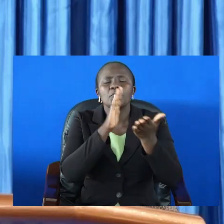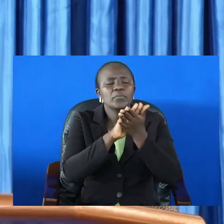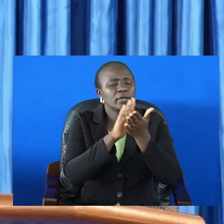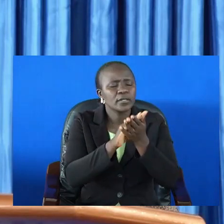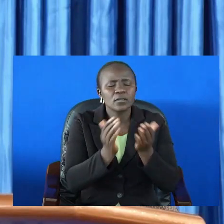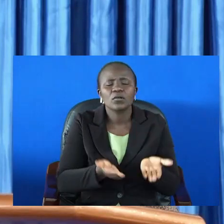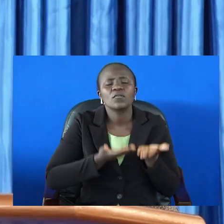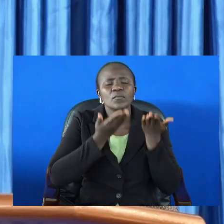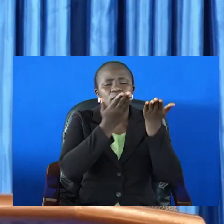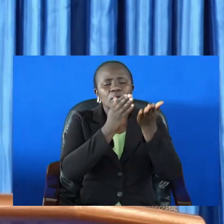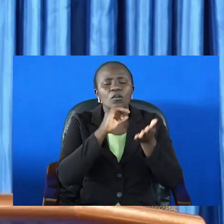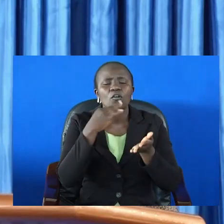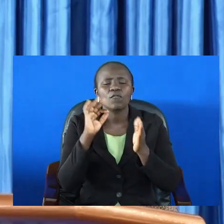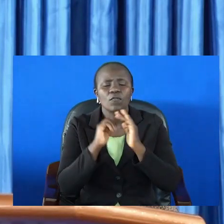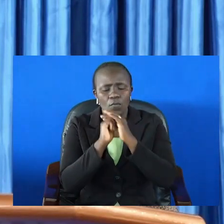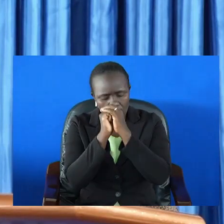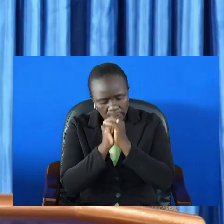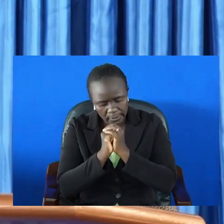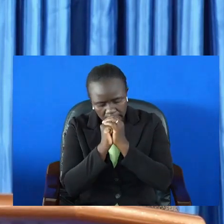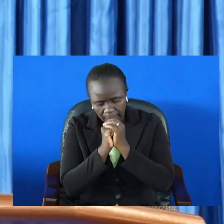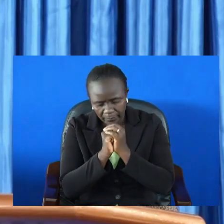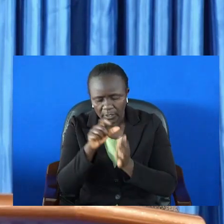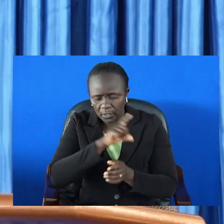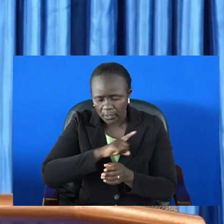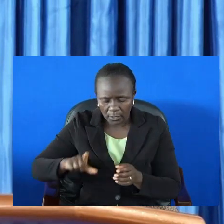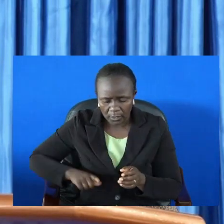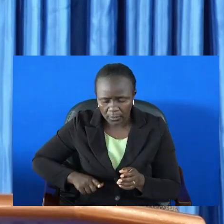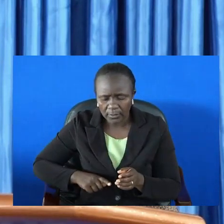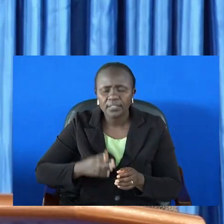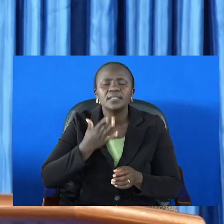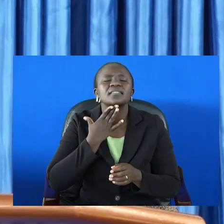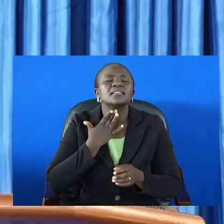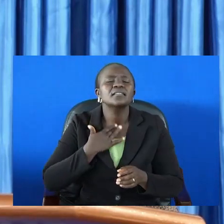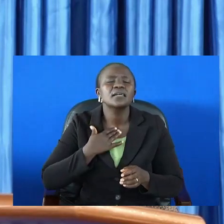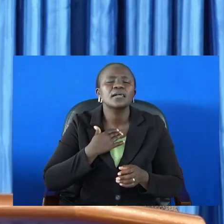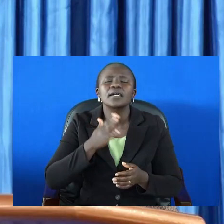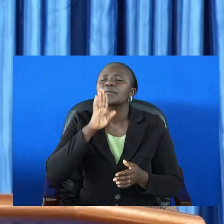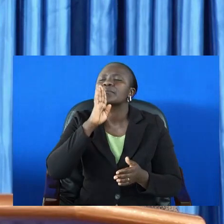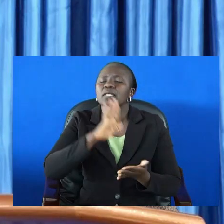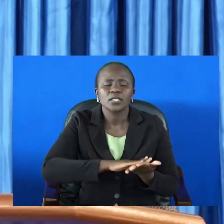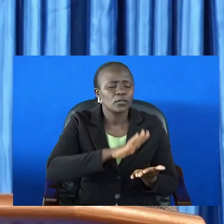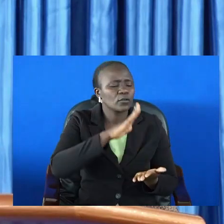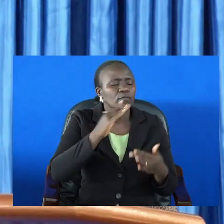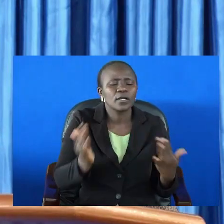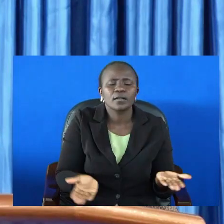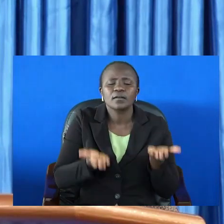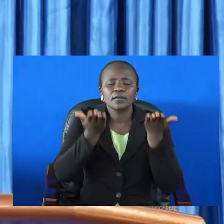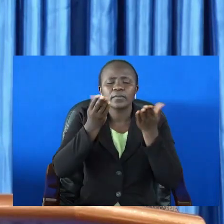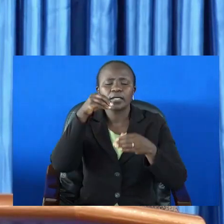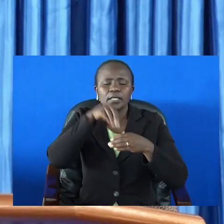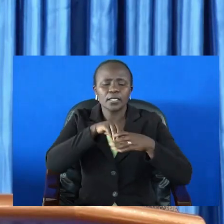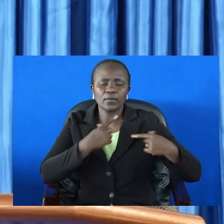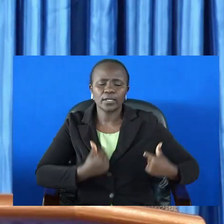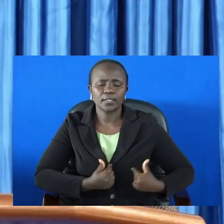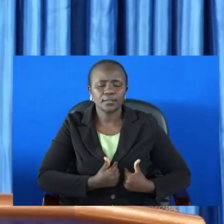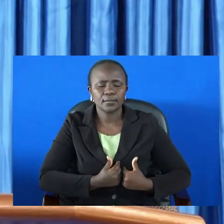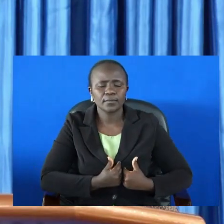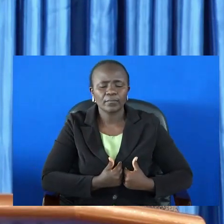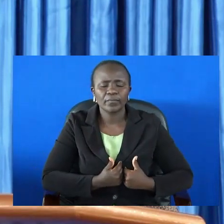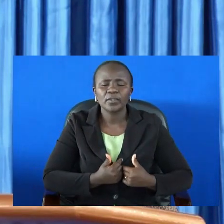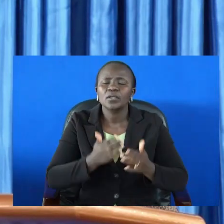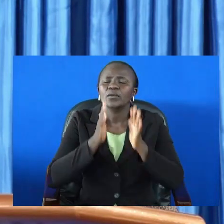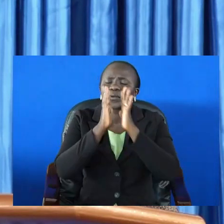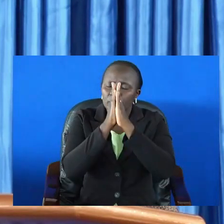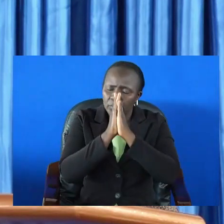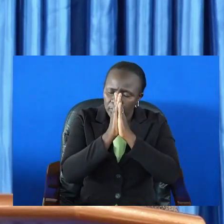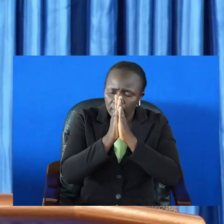an offering of worship. And Lord, we just desire that we may be glorified and exalted in our hearts. We want to